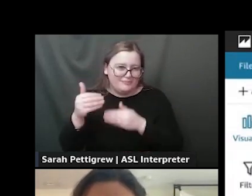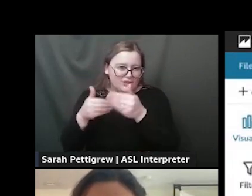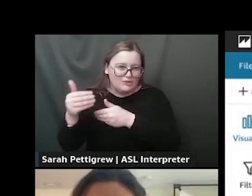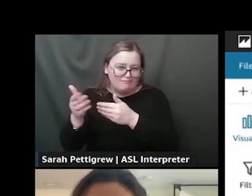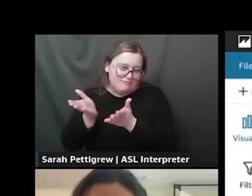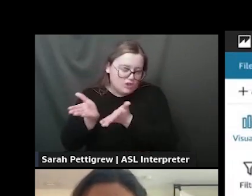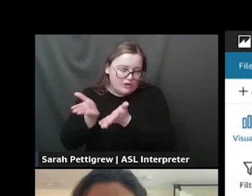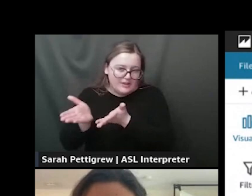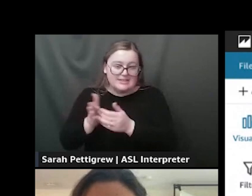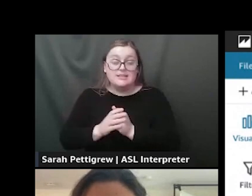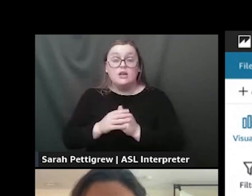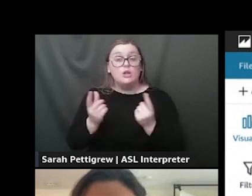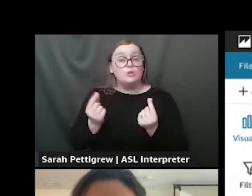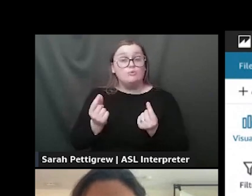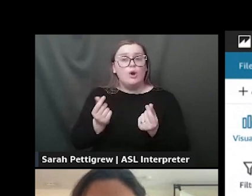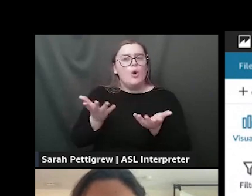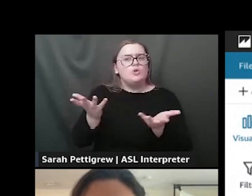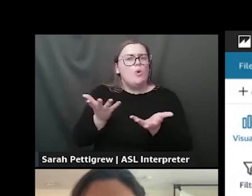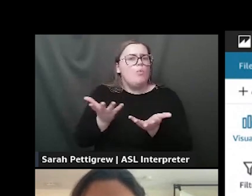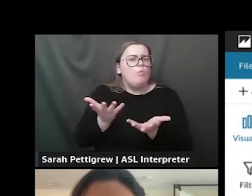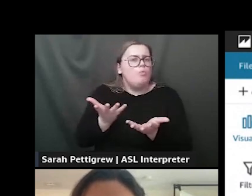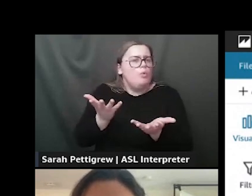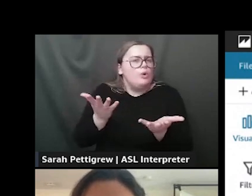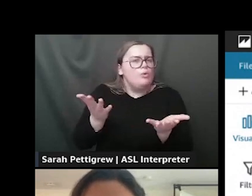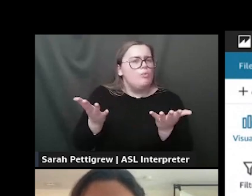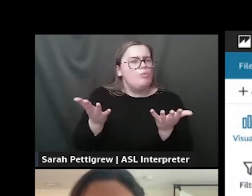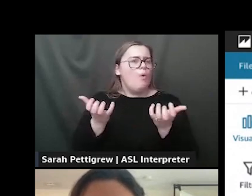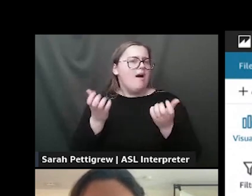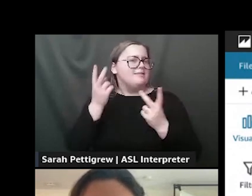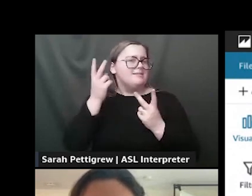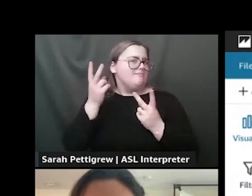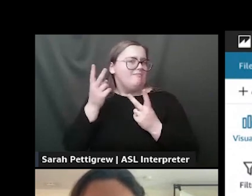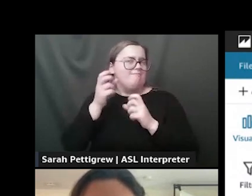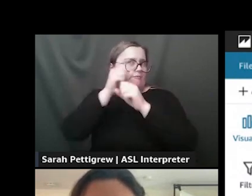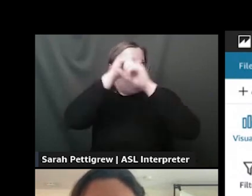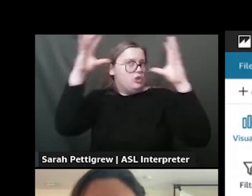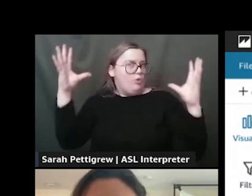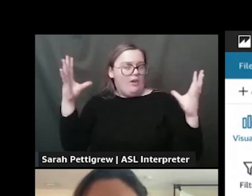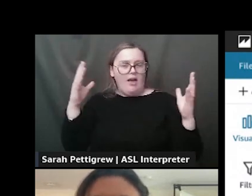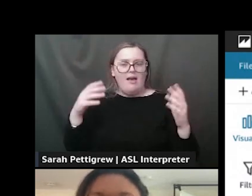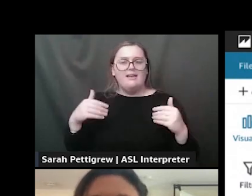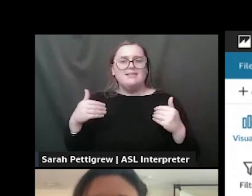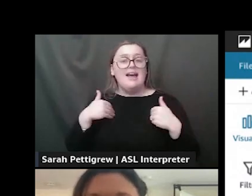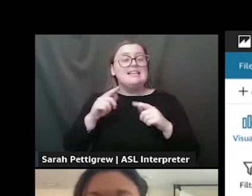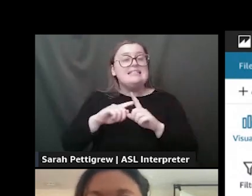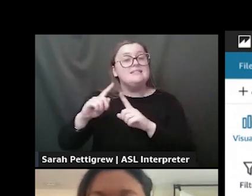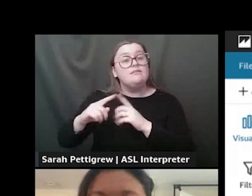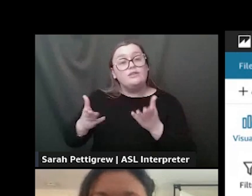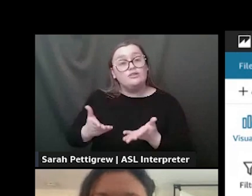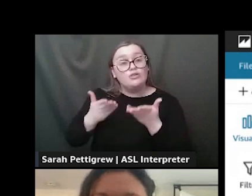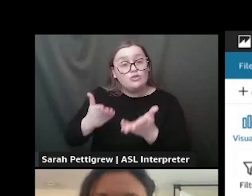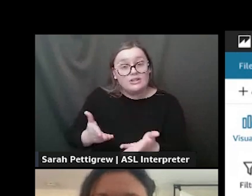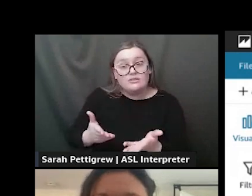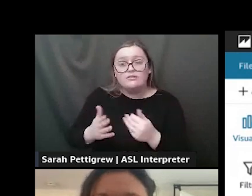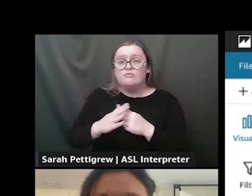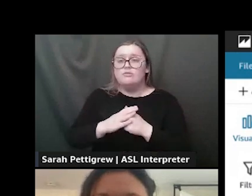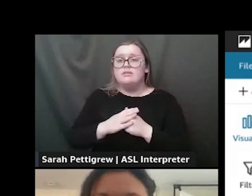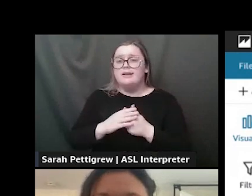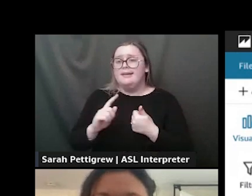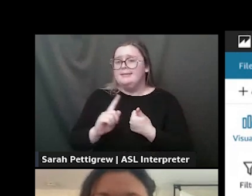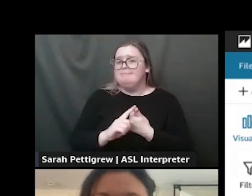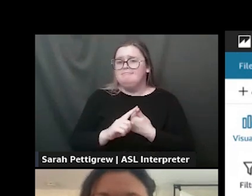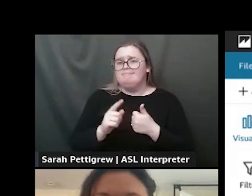what do you want to visualize? Here's a kind of the range of your data. Here's some suggestions. Like you can look at, for example,